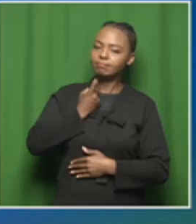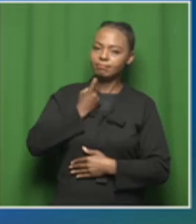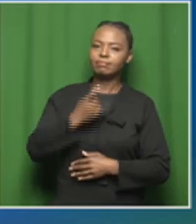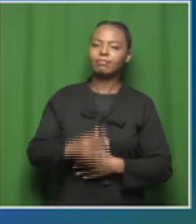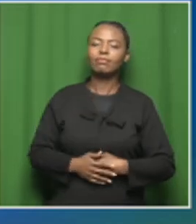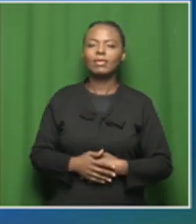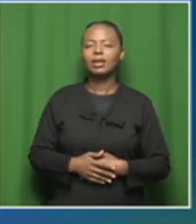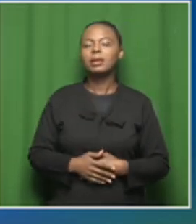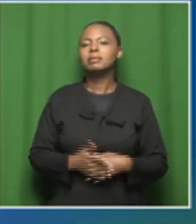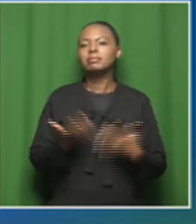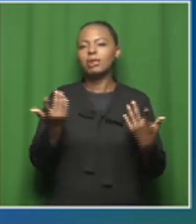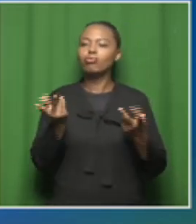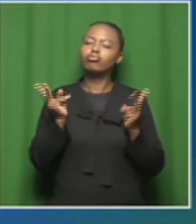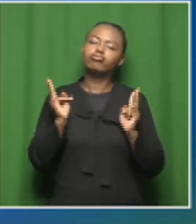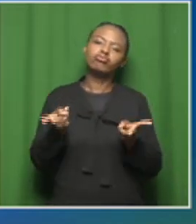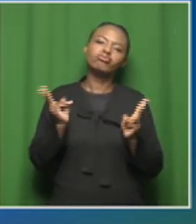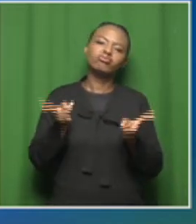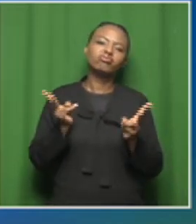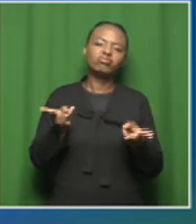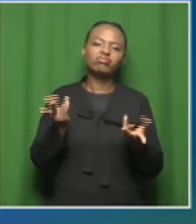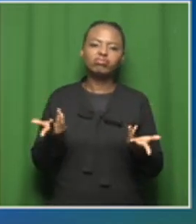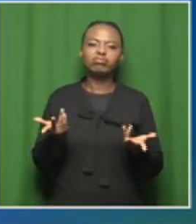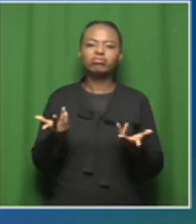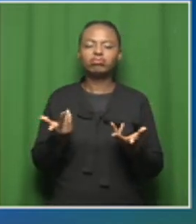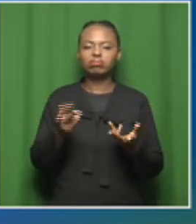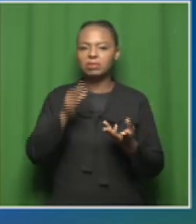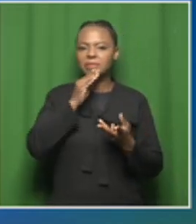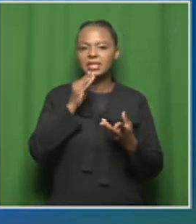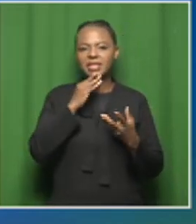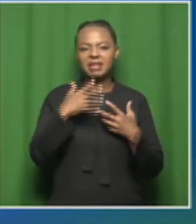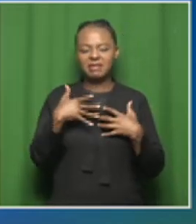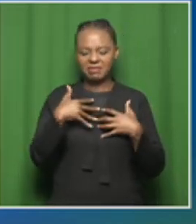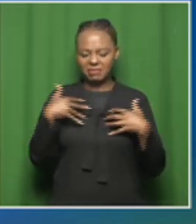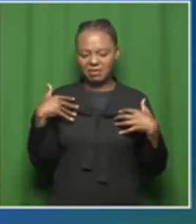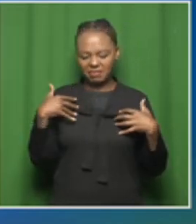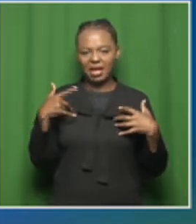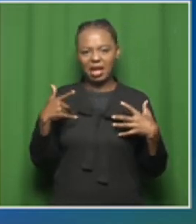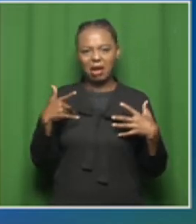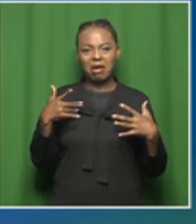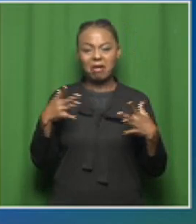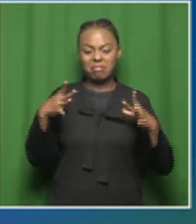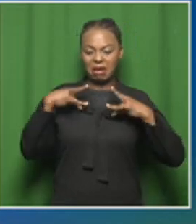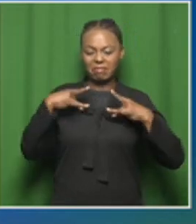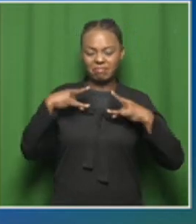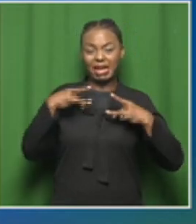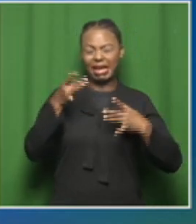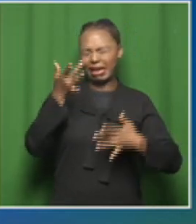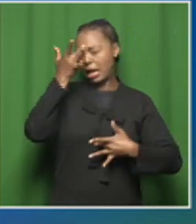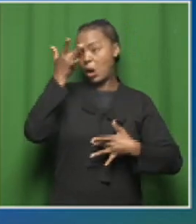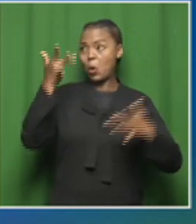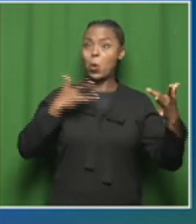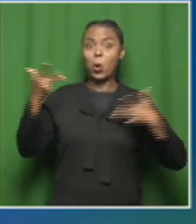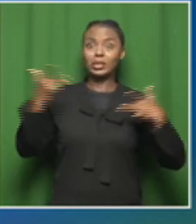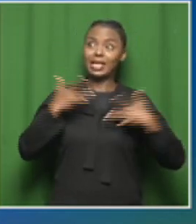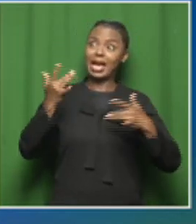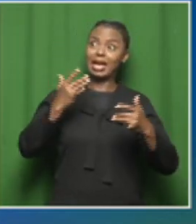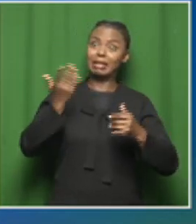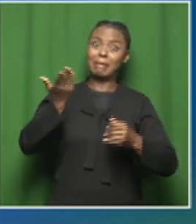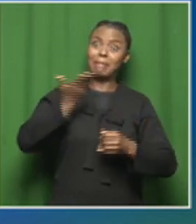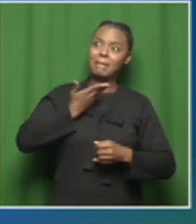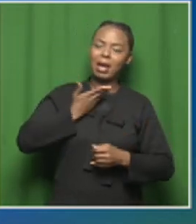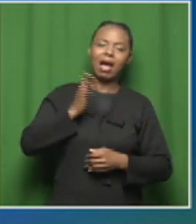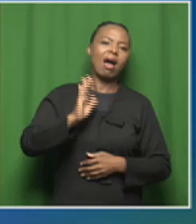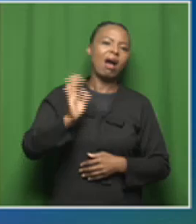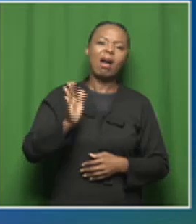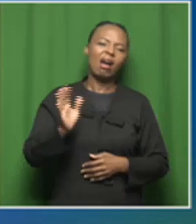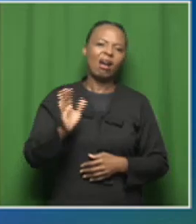infection. So it's not one of the respiratory viruses of great concern. It is of concern, though. And with the the number